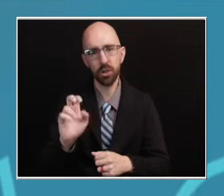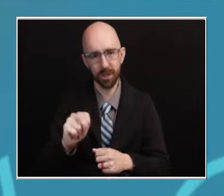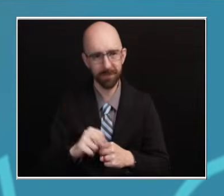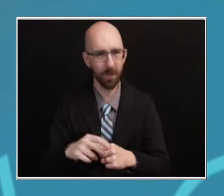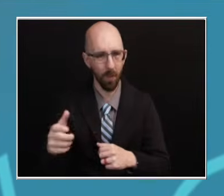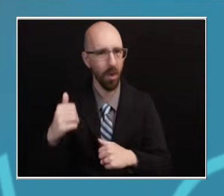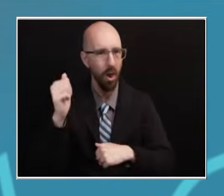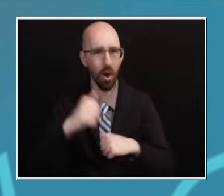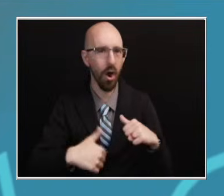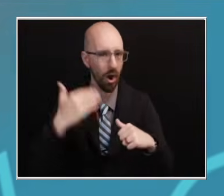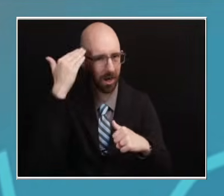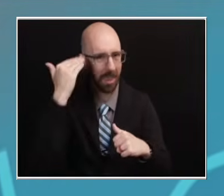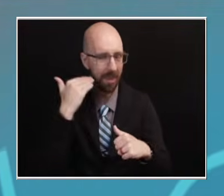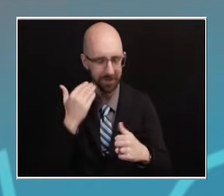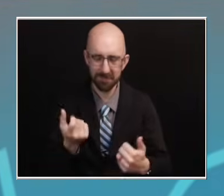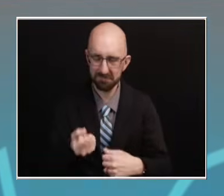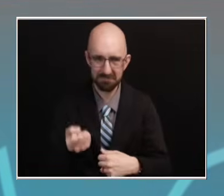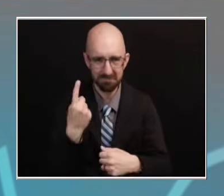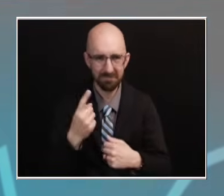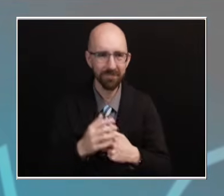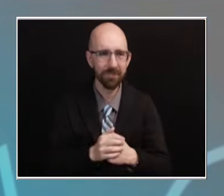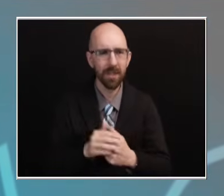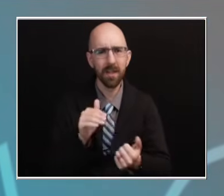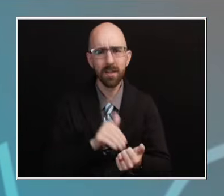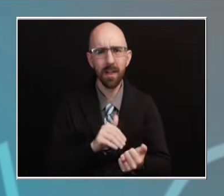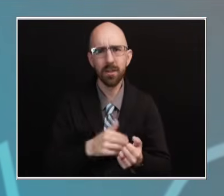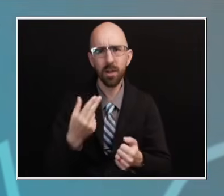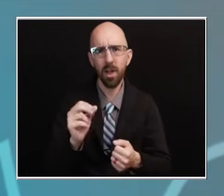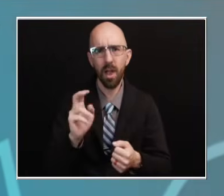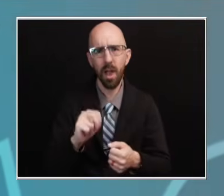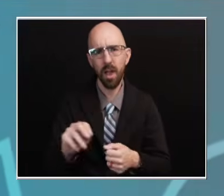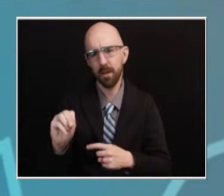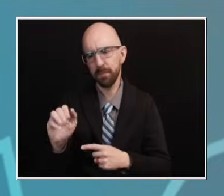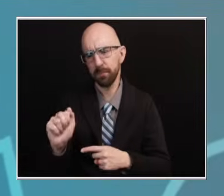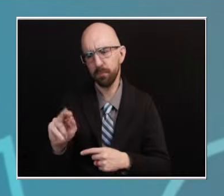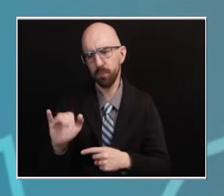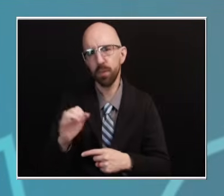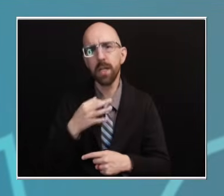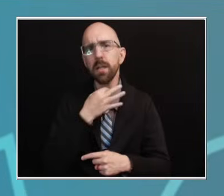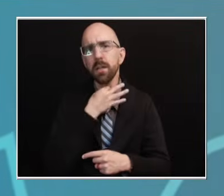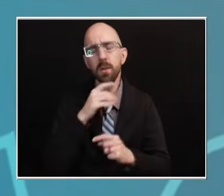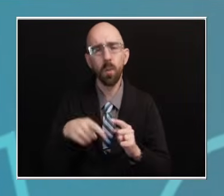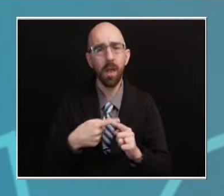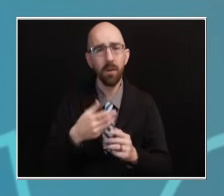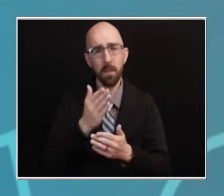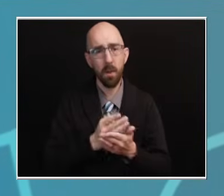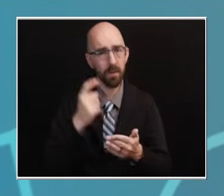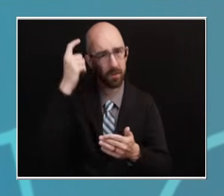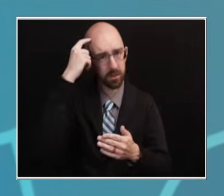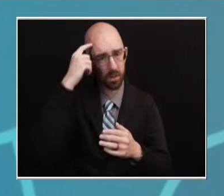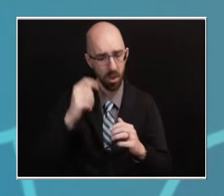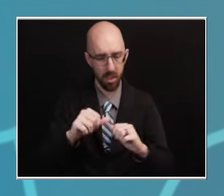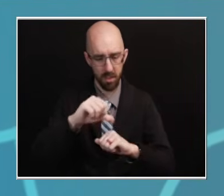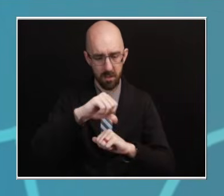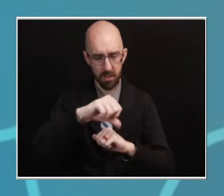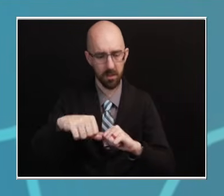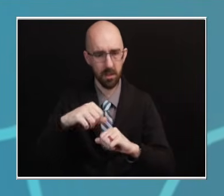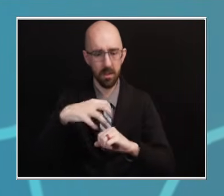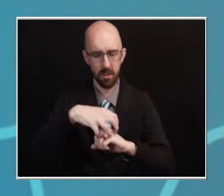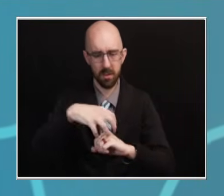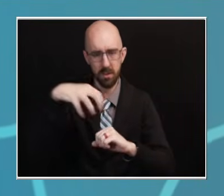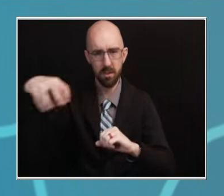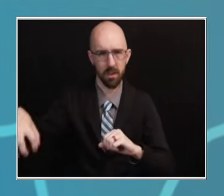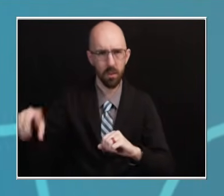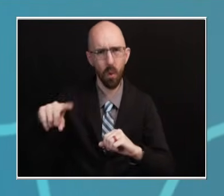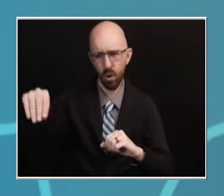heads, okay. Dr. Hahn, Marie is asking, when part of the skull is removed for craniotomy, where do you put it while you're